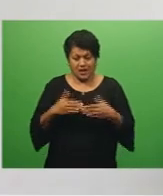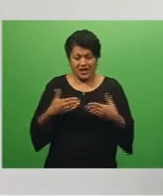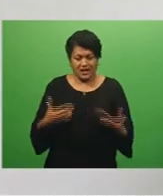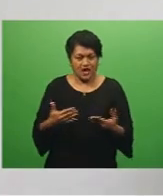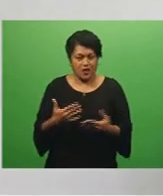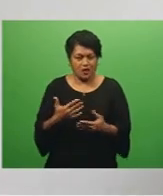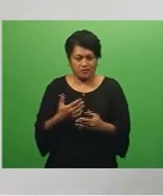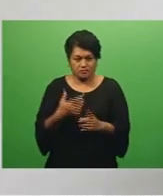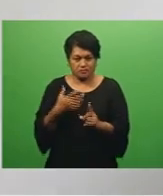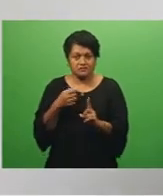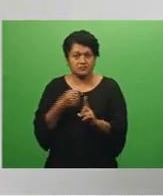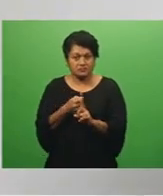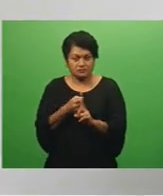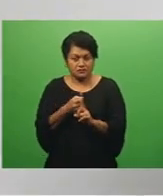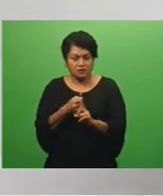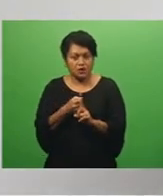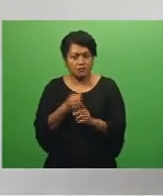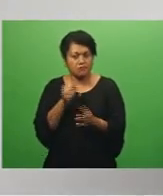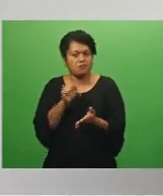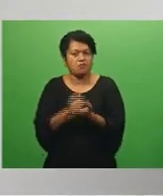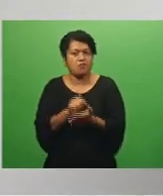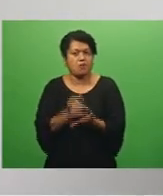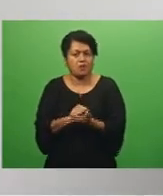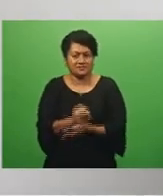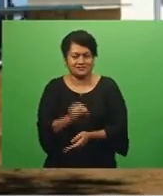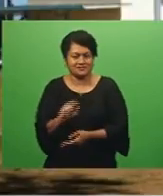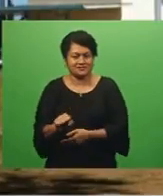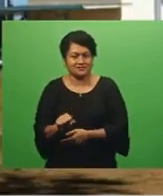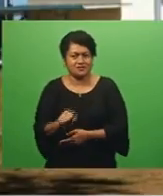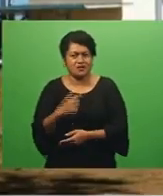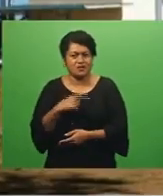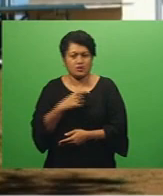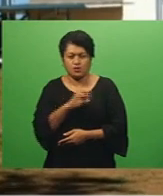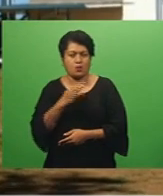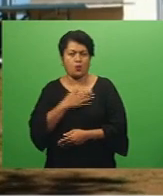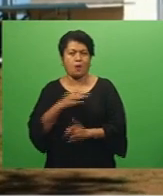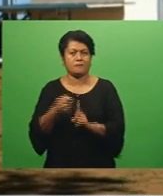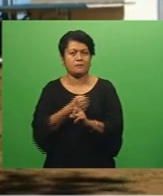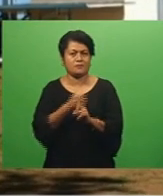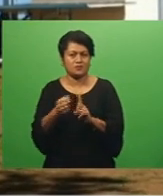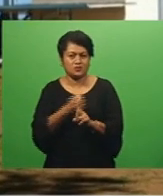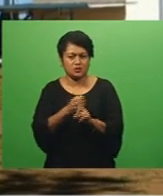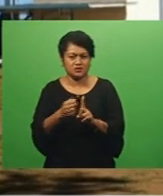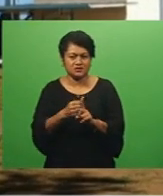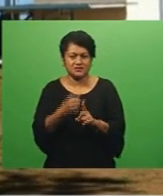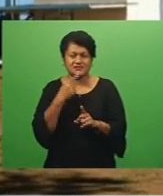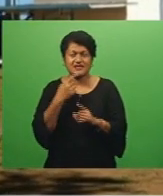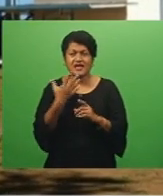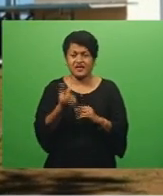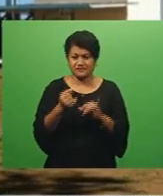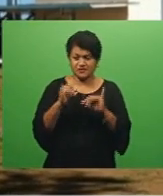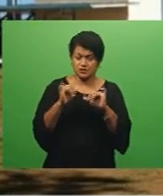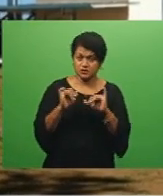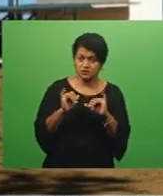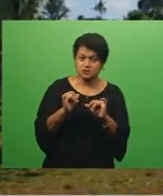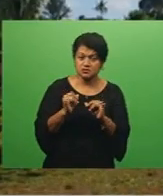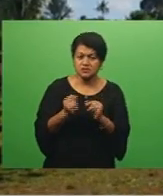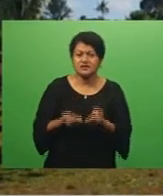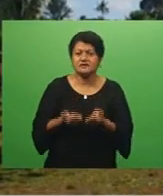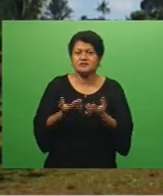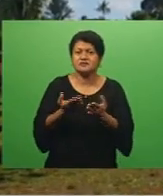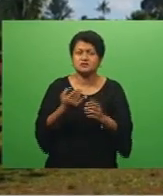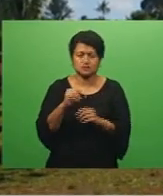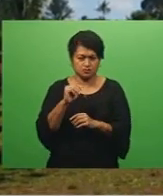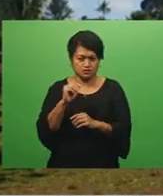one, just to try and cut down on bullying. Yaya says they had raised the issues with the school principal and are interested